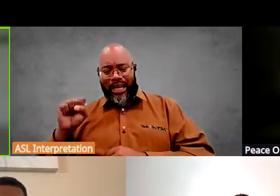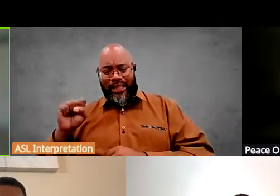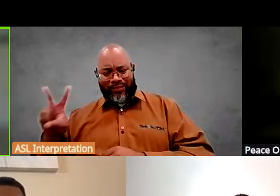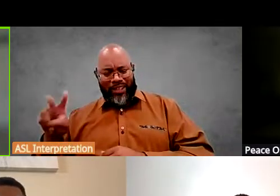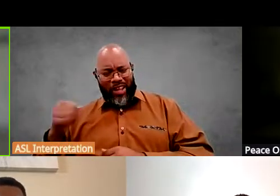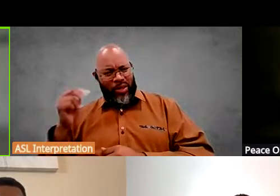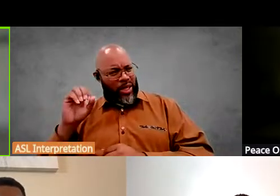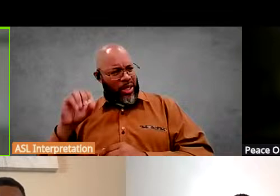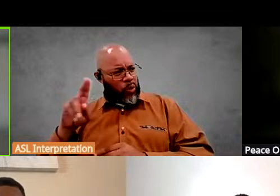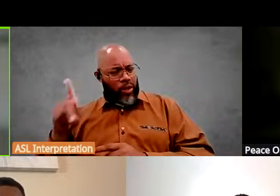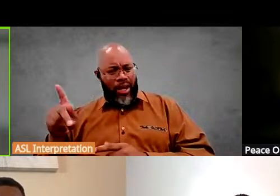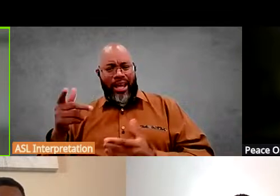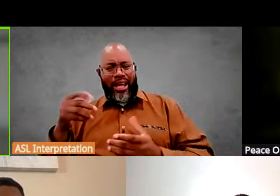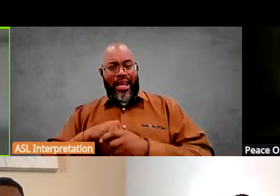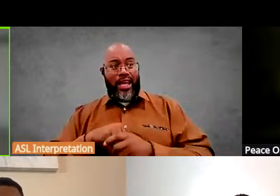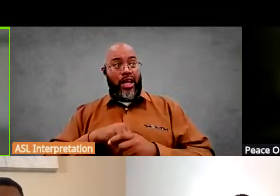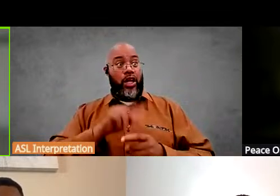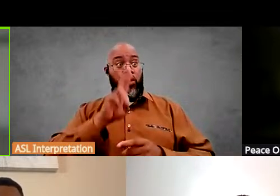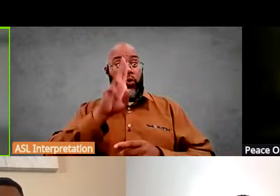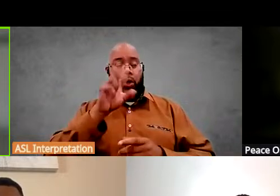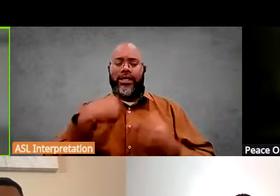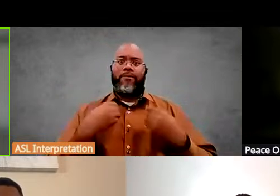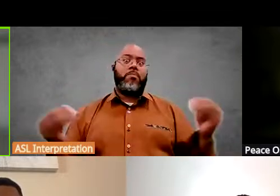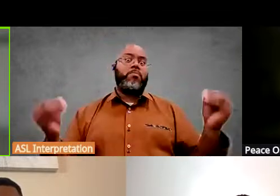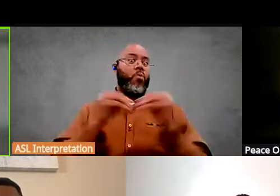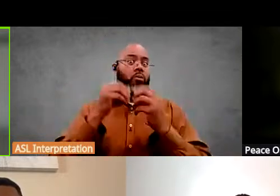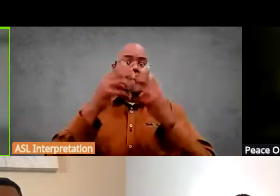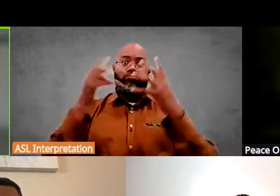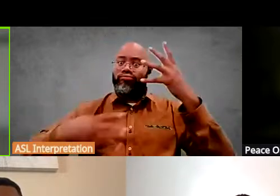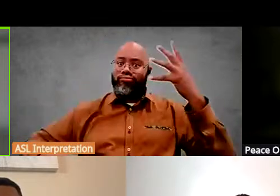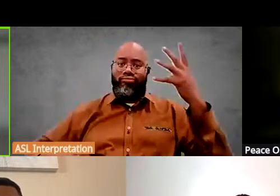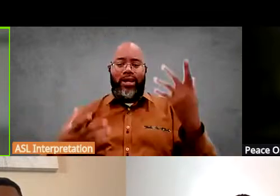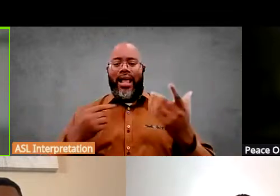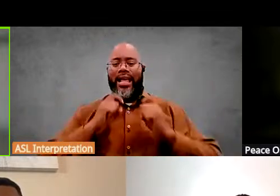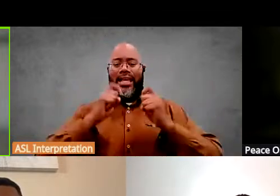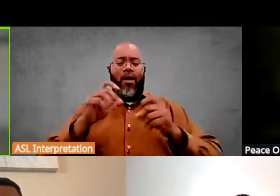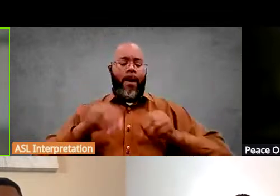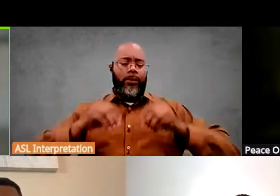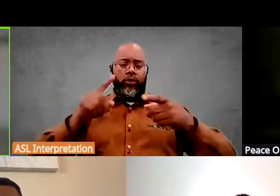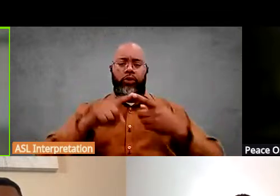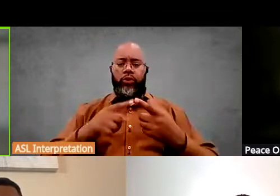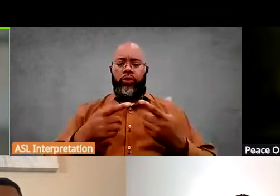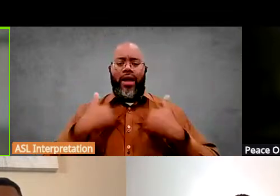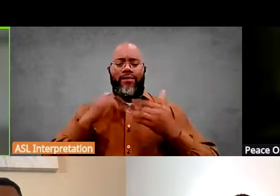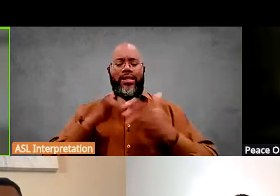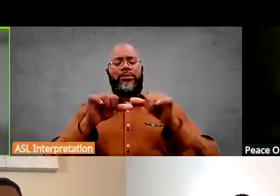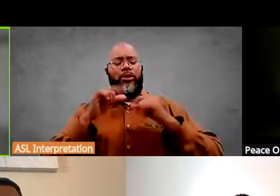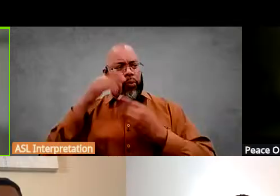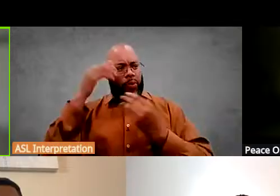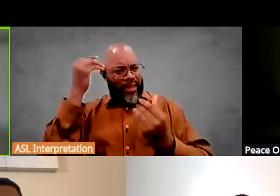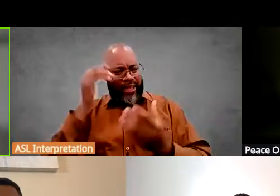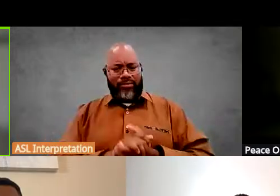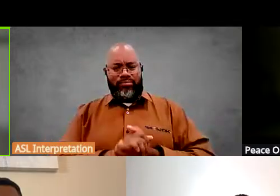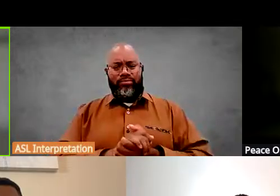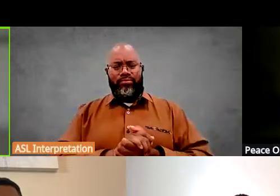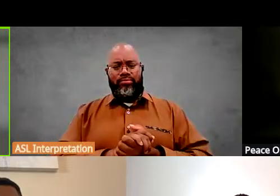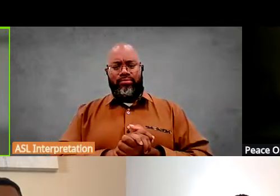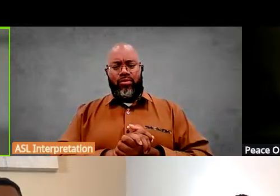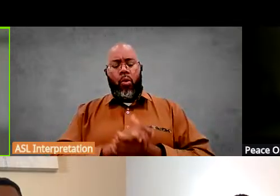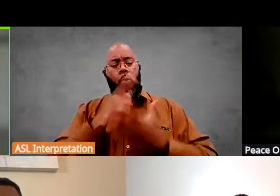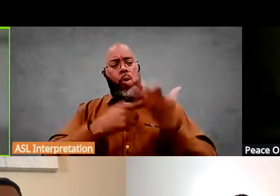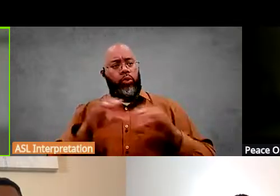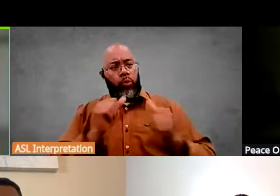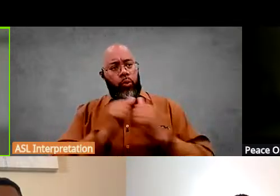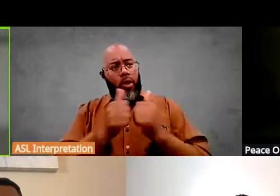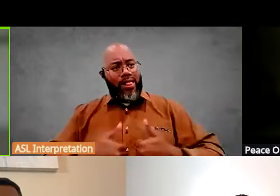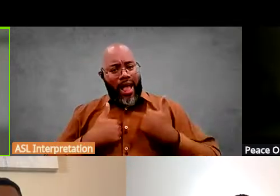in the US, there's so much more, honestly. And they give you the opportunity to have that space to think. Is it what do you want to do with your life?